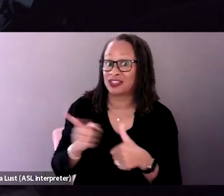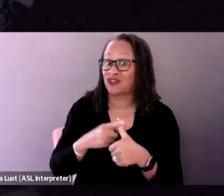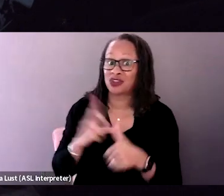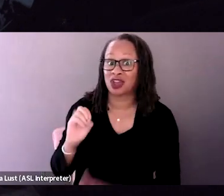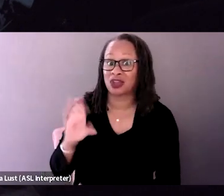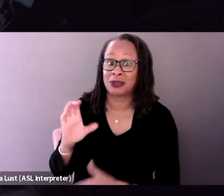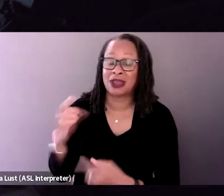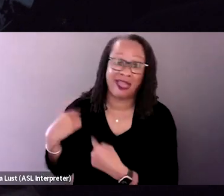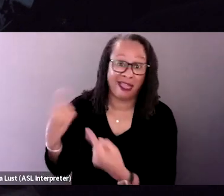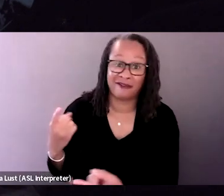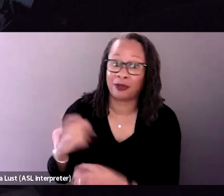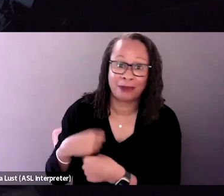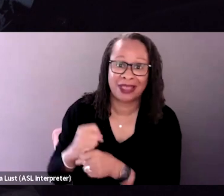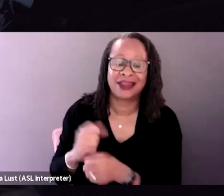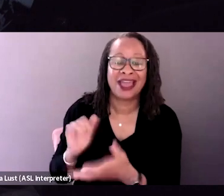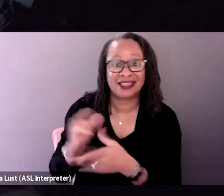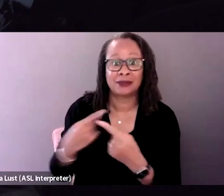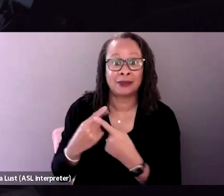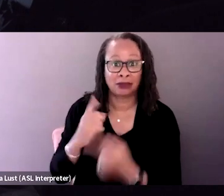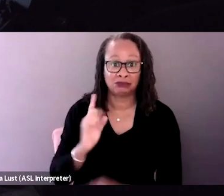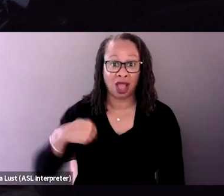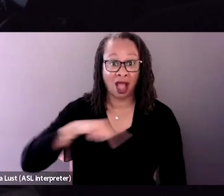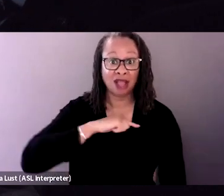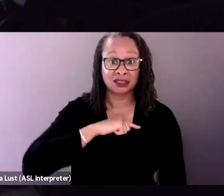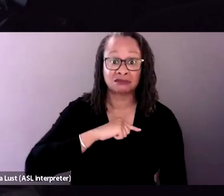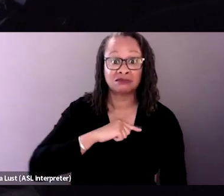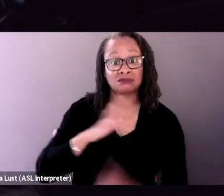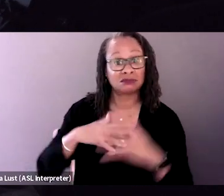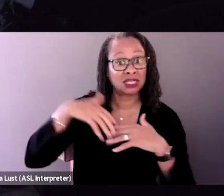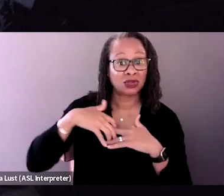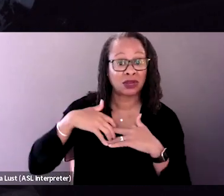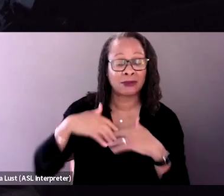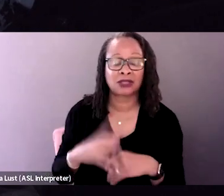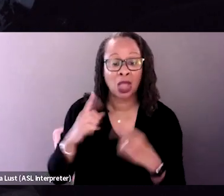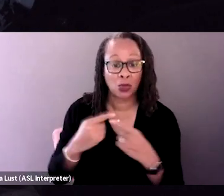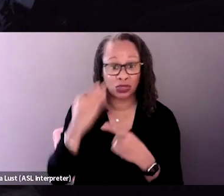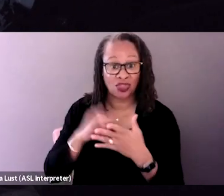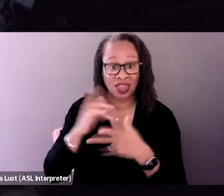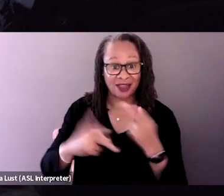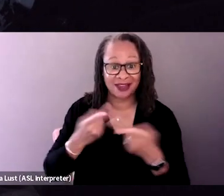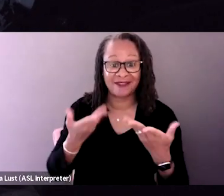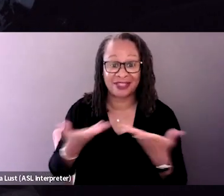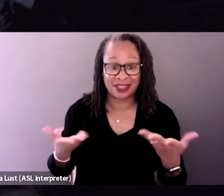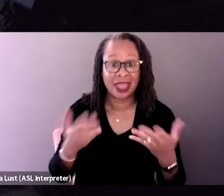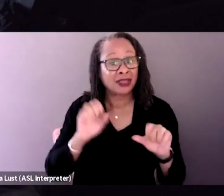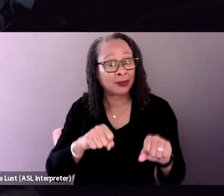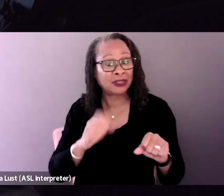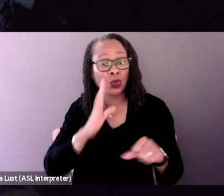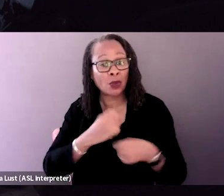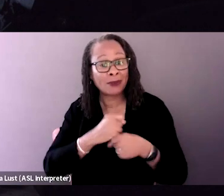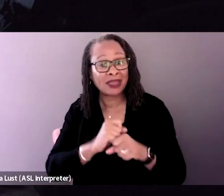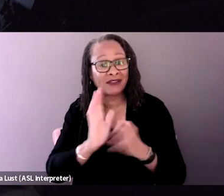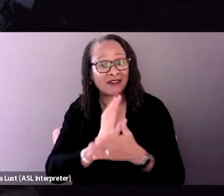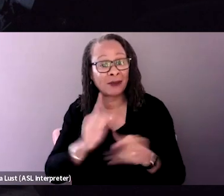broadly speaking, us. And when you know this kind of a thing, and you're potentially going to make a film about your own people,